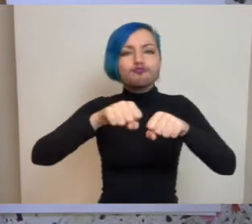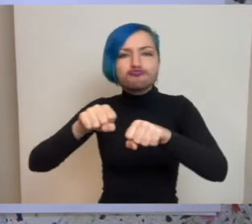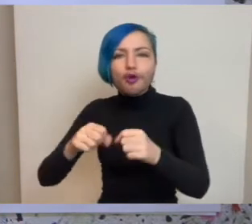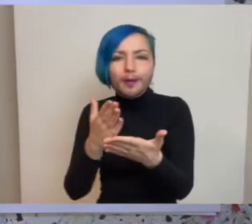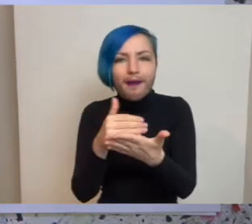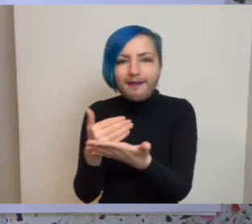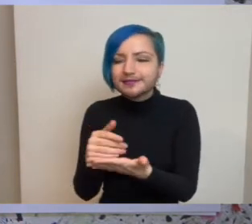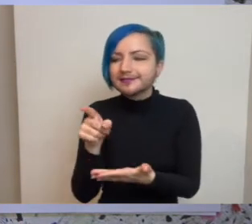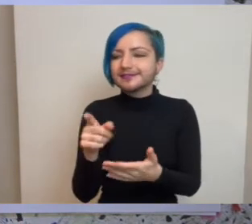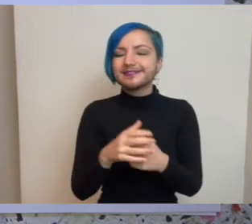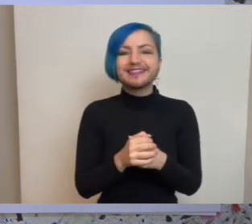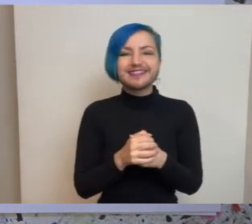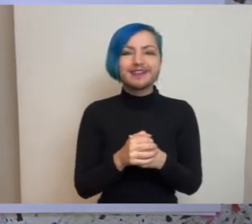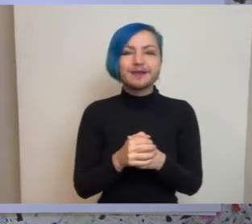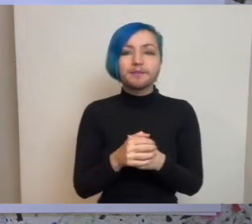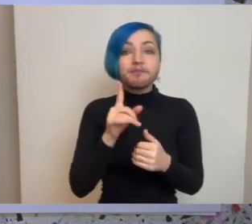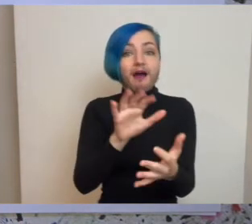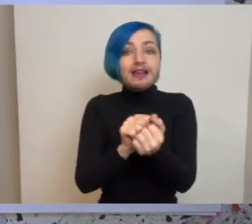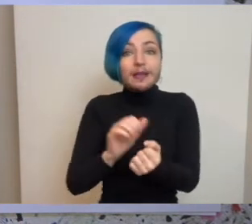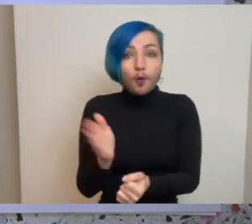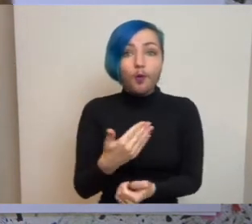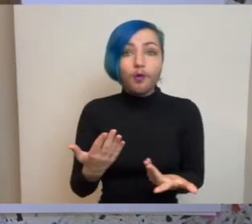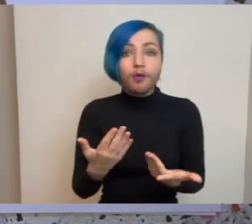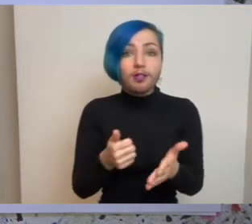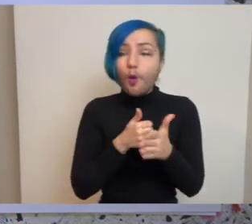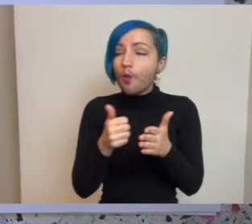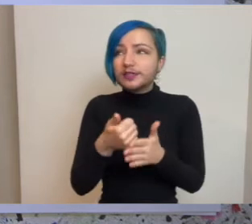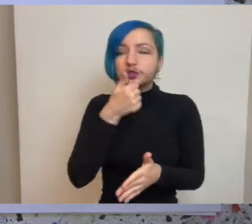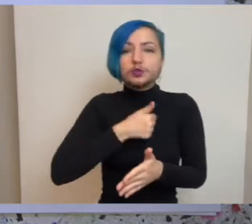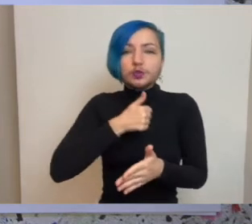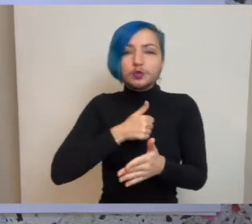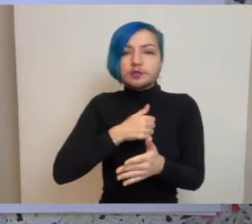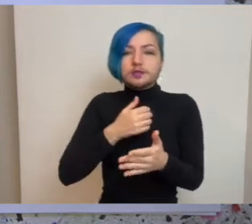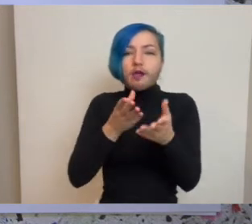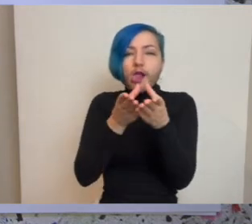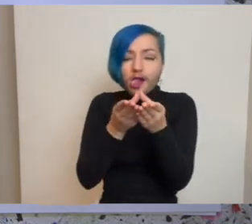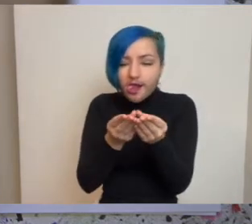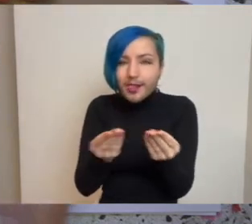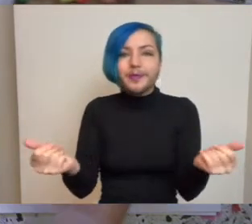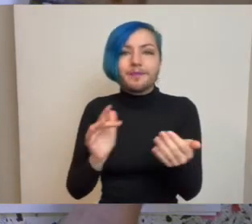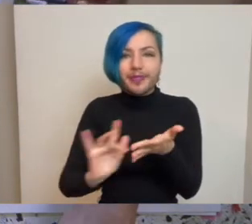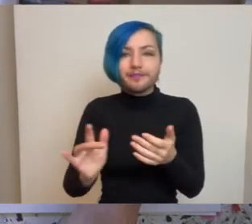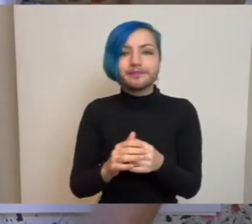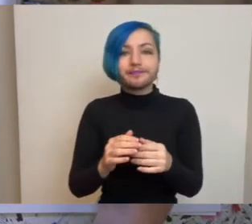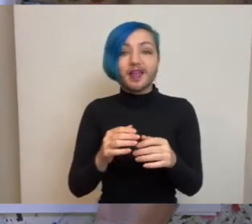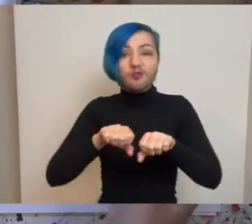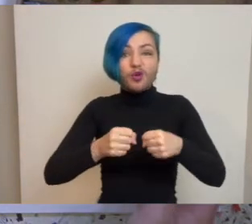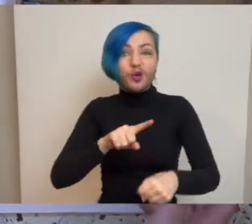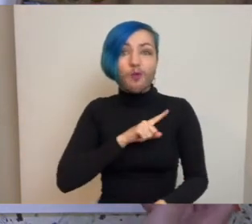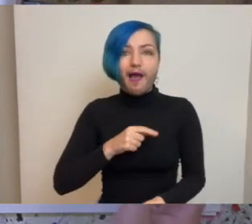broken bits of equipment, but keep everything. I use them to the bitter end, and they're broken because they're pressed so